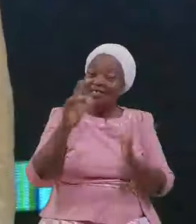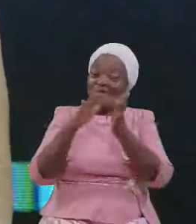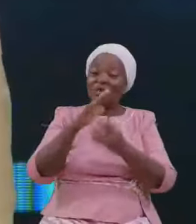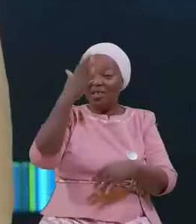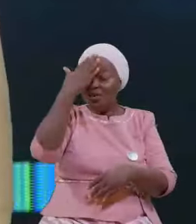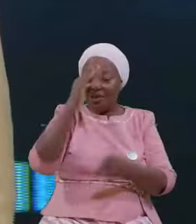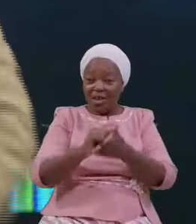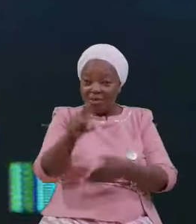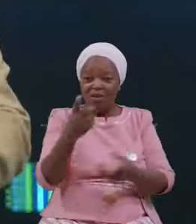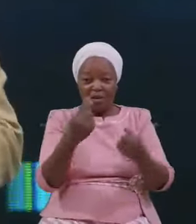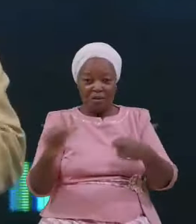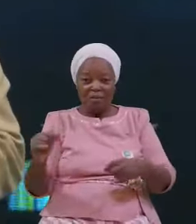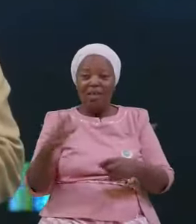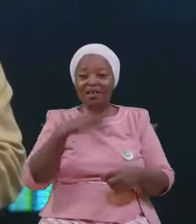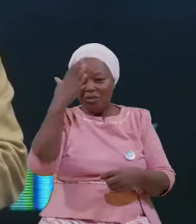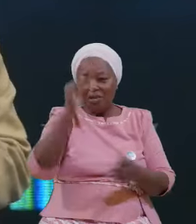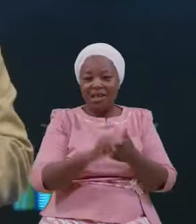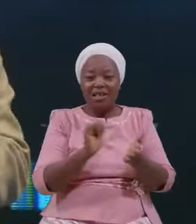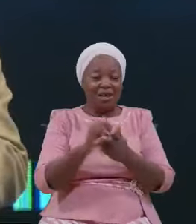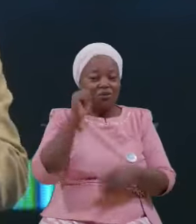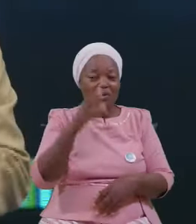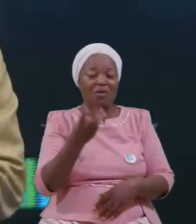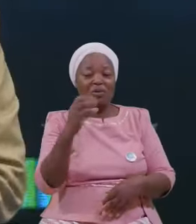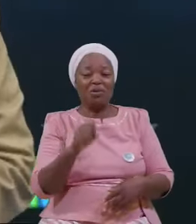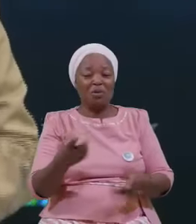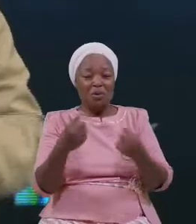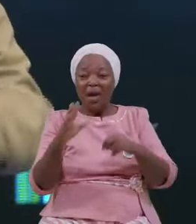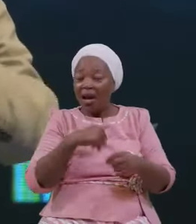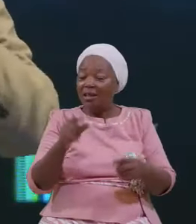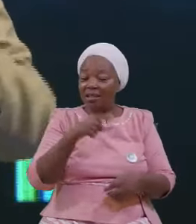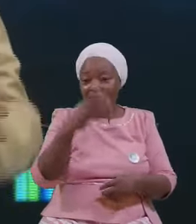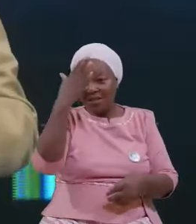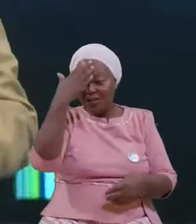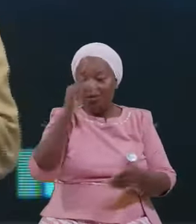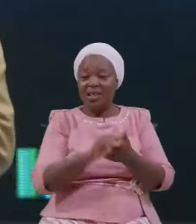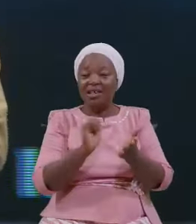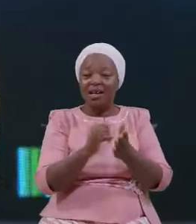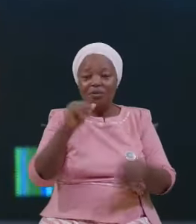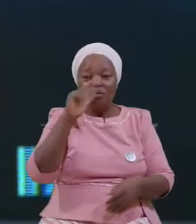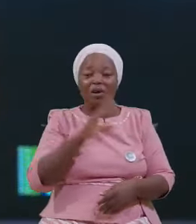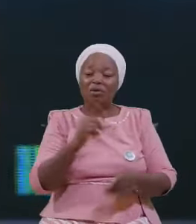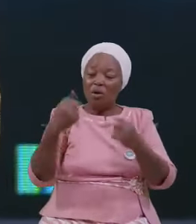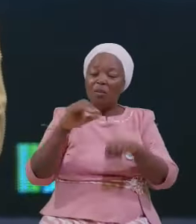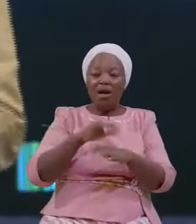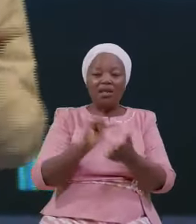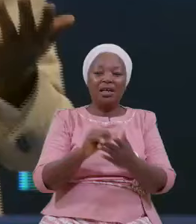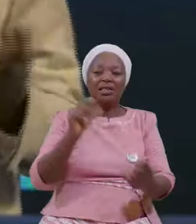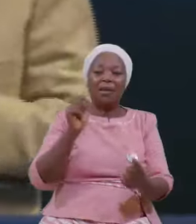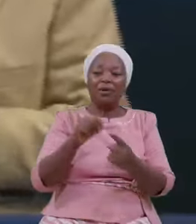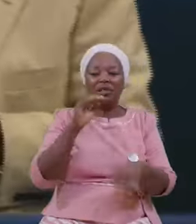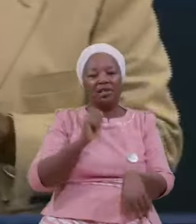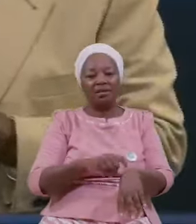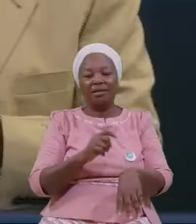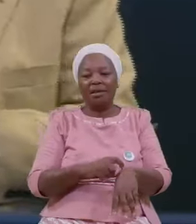was coming. And he knew that that woman would come at such an appointed time. You don't